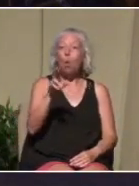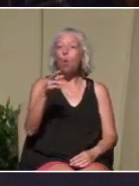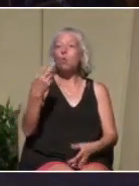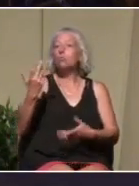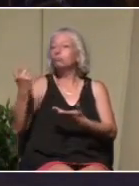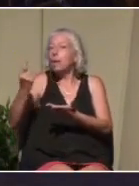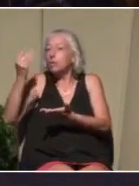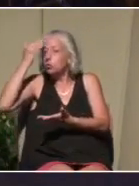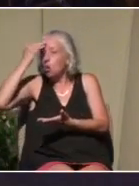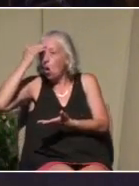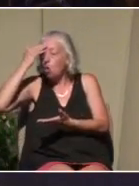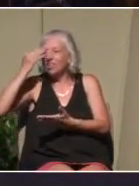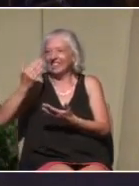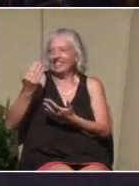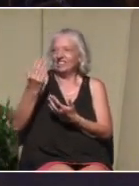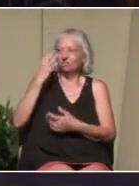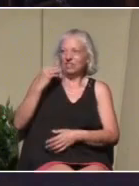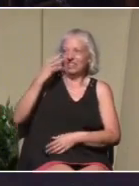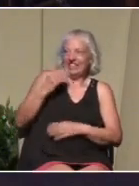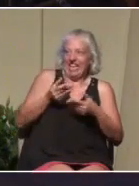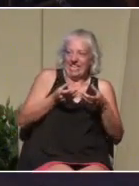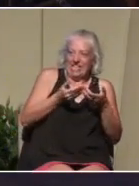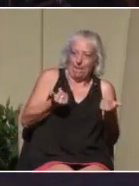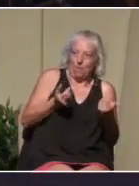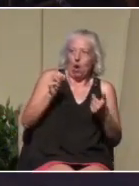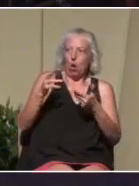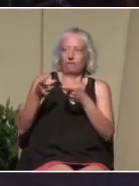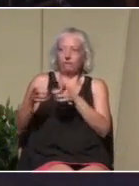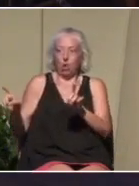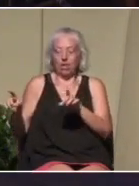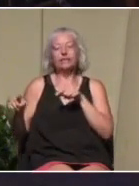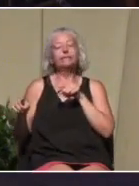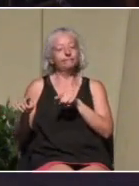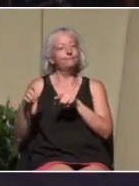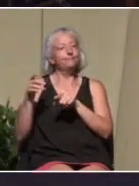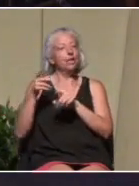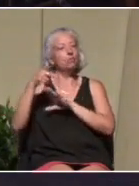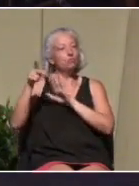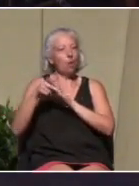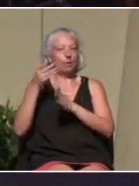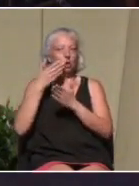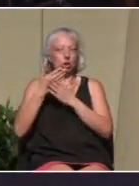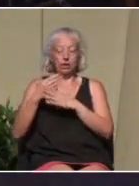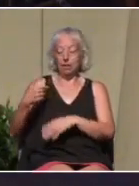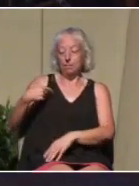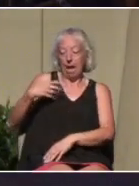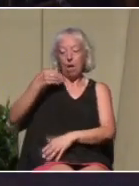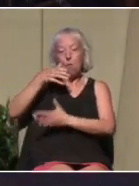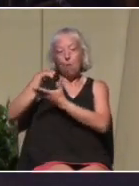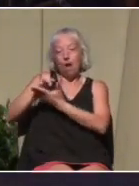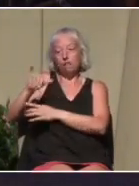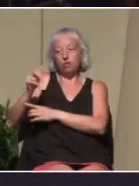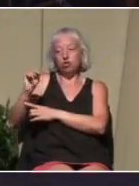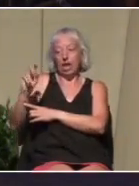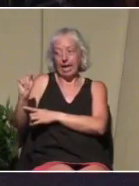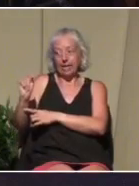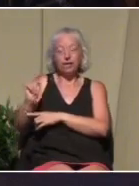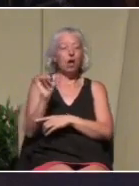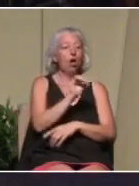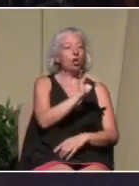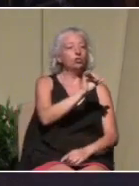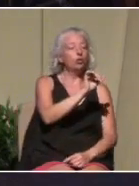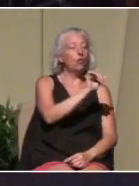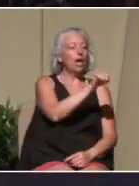separation or divorce, this program can be of help. Myself and Janet, along with Liz and Adrian Isis, will be